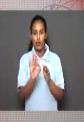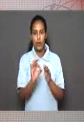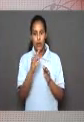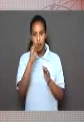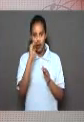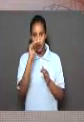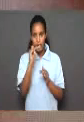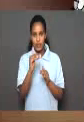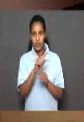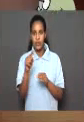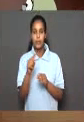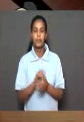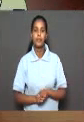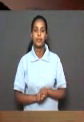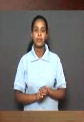as such.